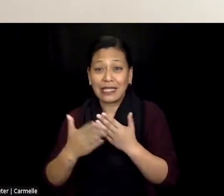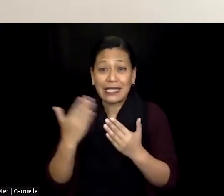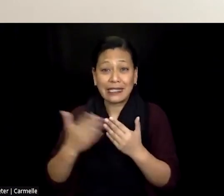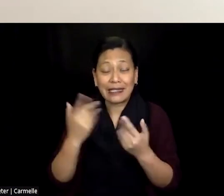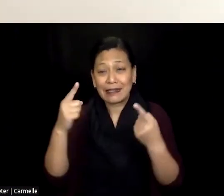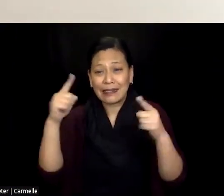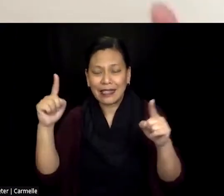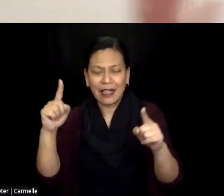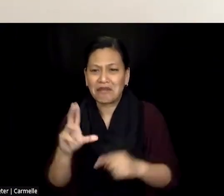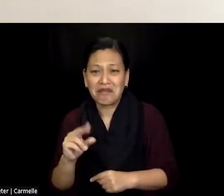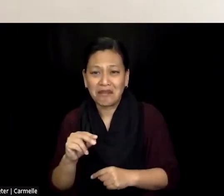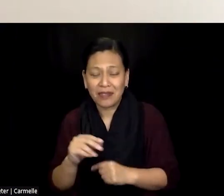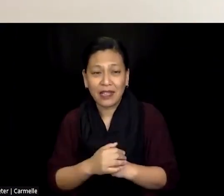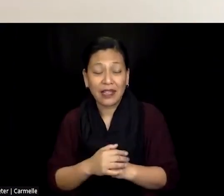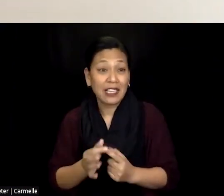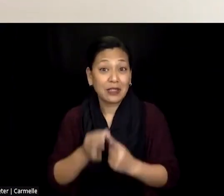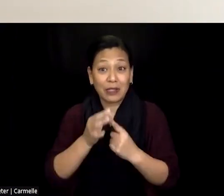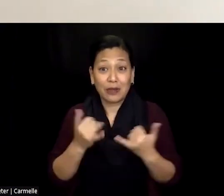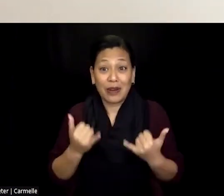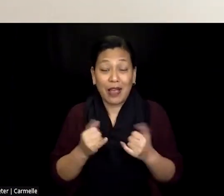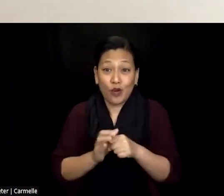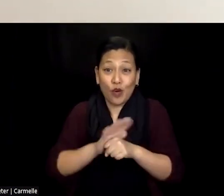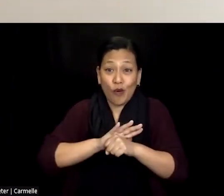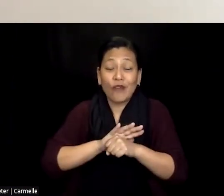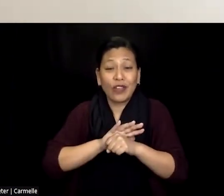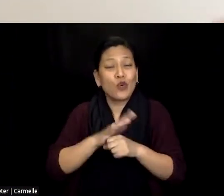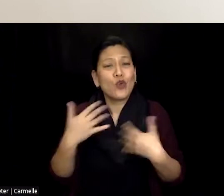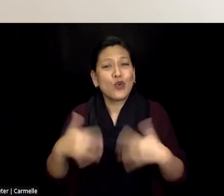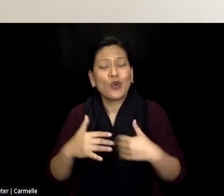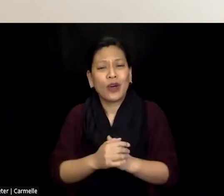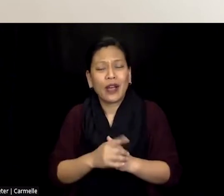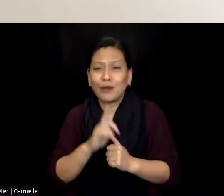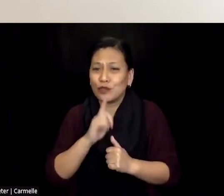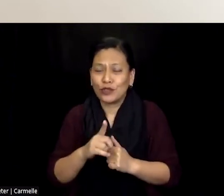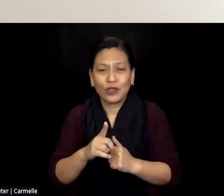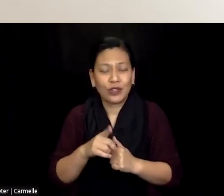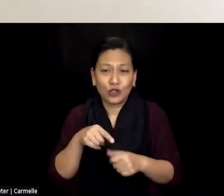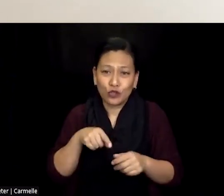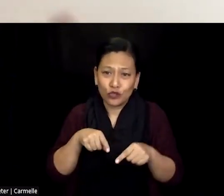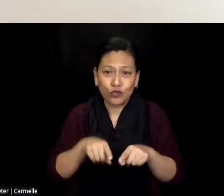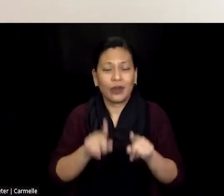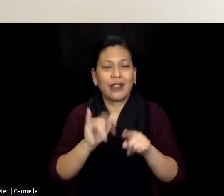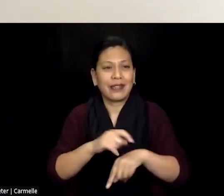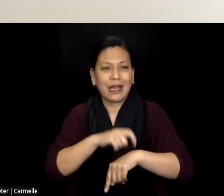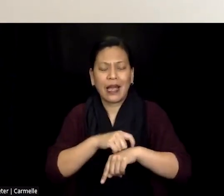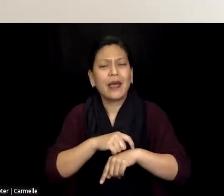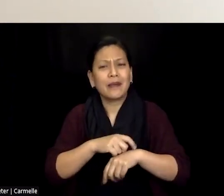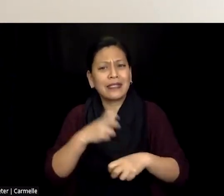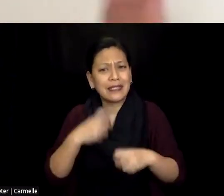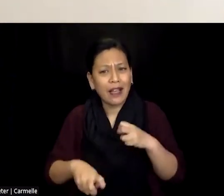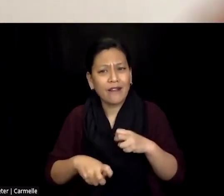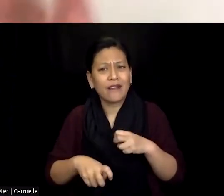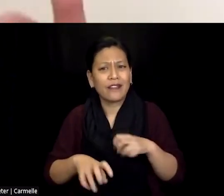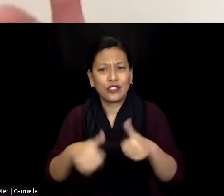So in terms of, especially with COVID, I feel like that must have been a very difficult time to navigate through.